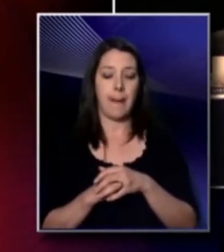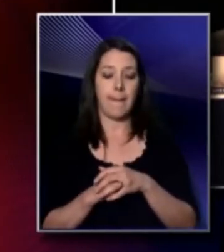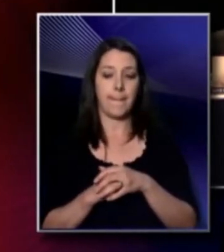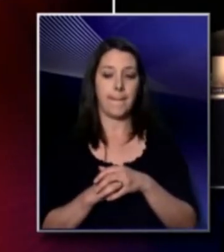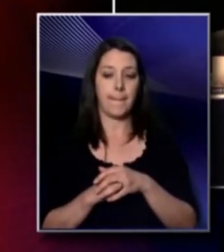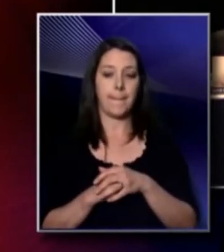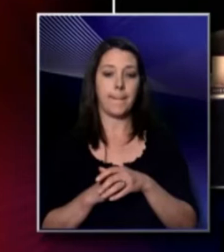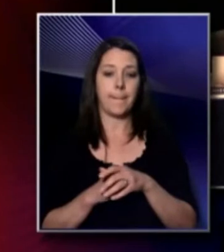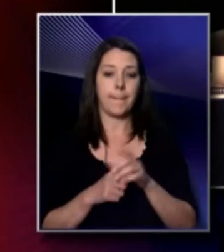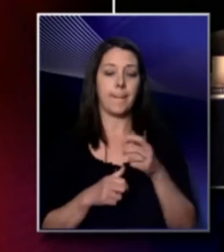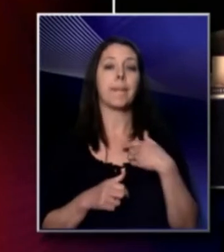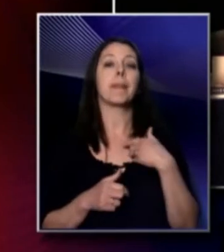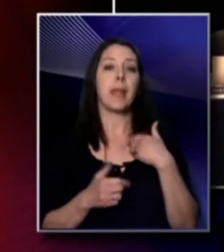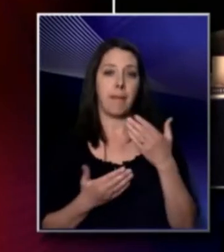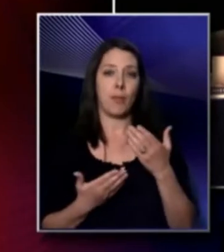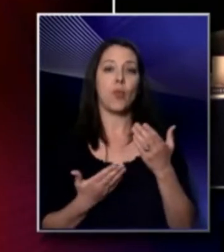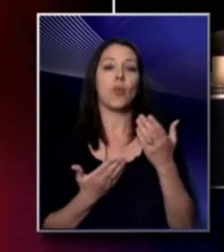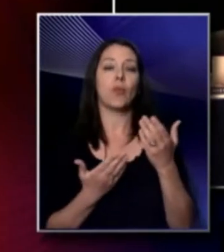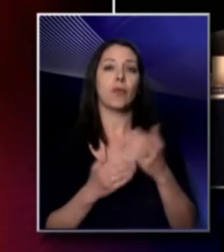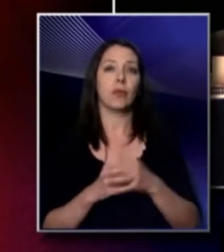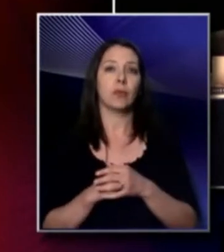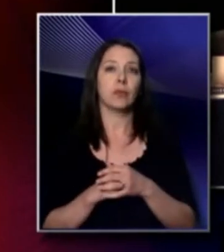I so move.